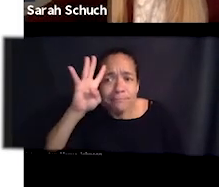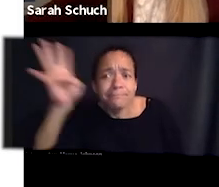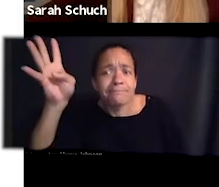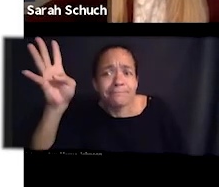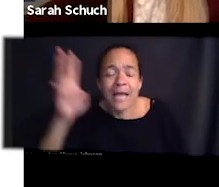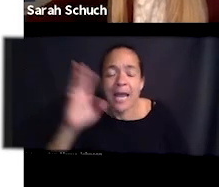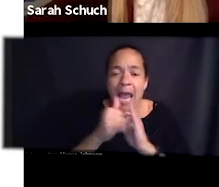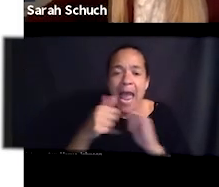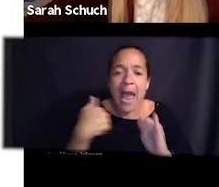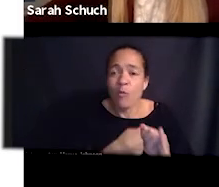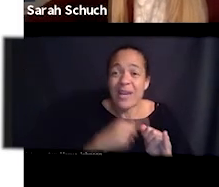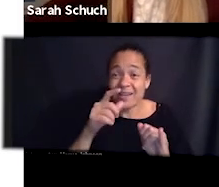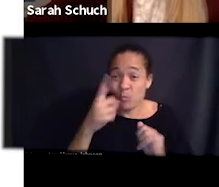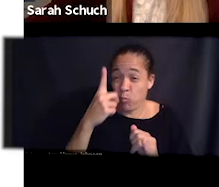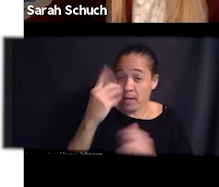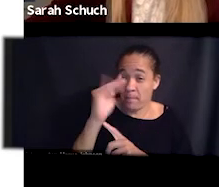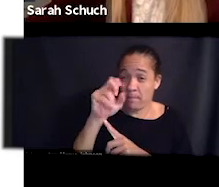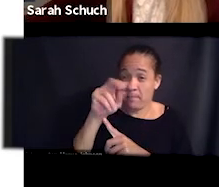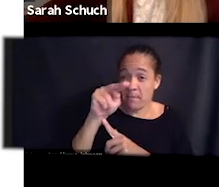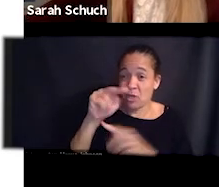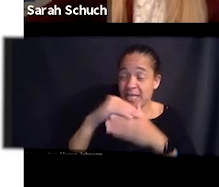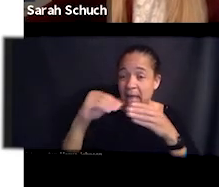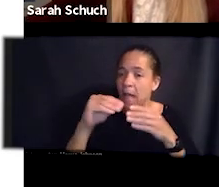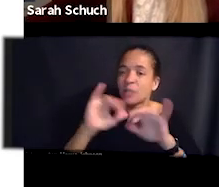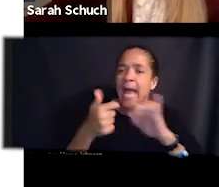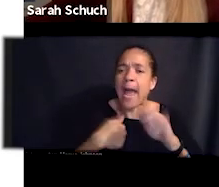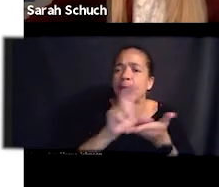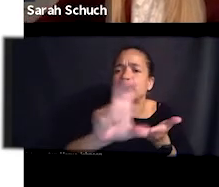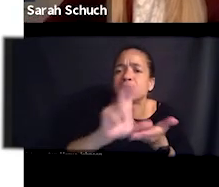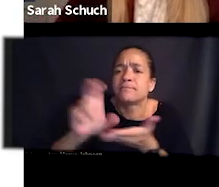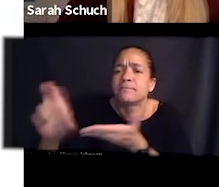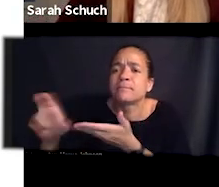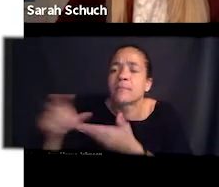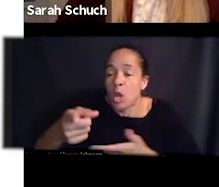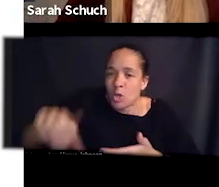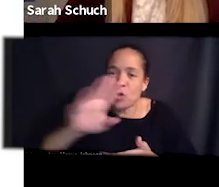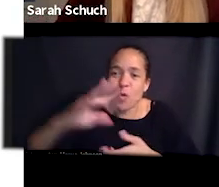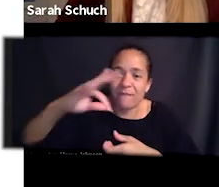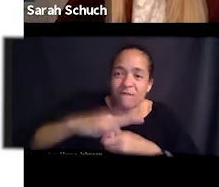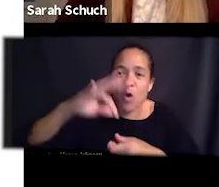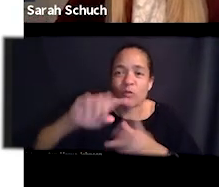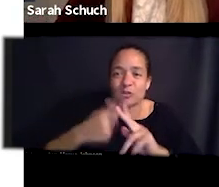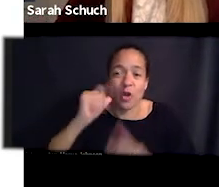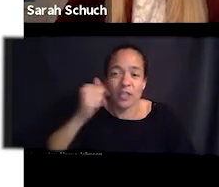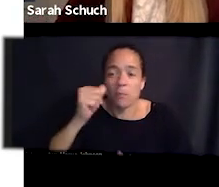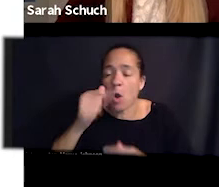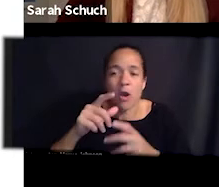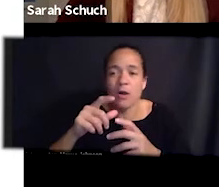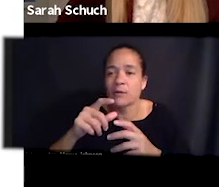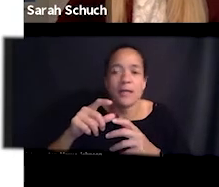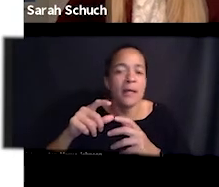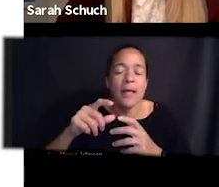deploy $1 million. And you guys are going to vote on this, do everything. Starting tomorrow, running into 2020, we're going to narrow down ideas, help